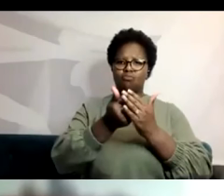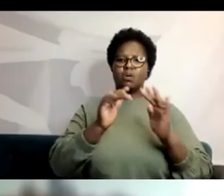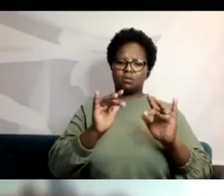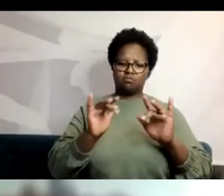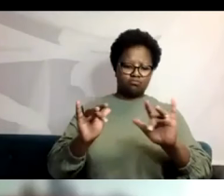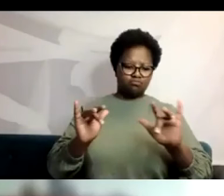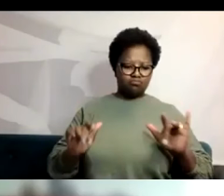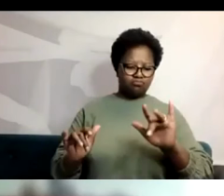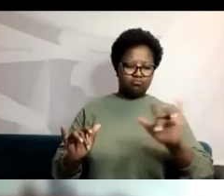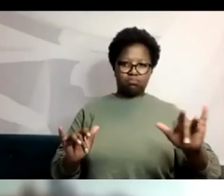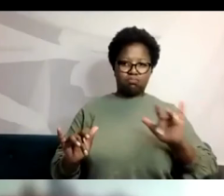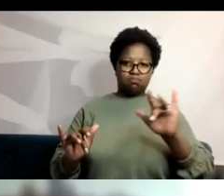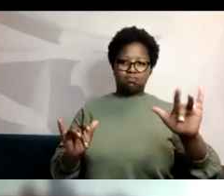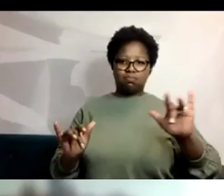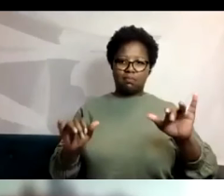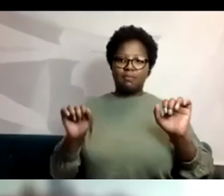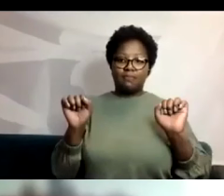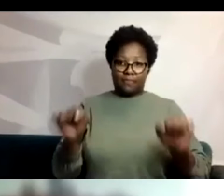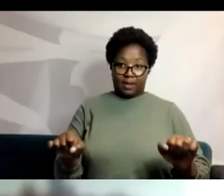keyboard.